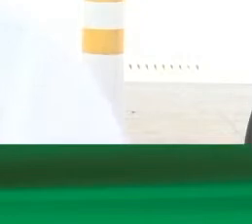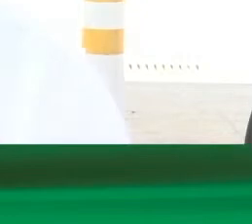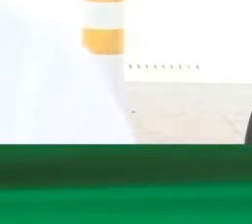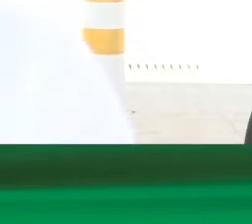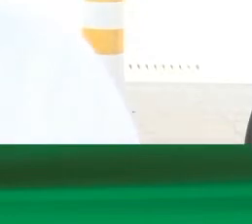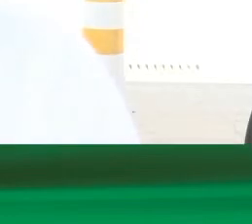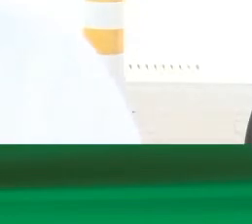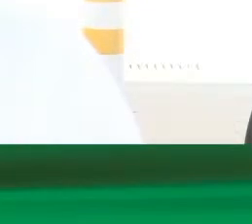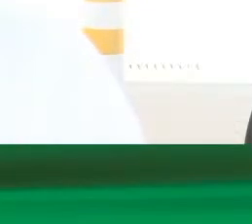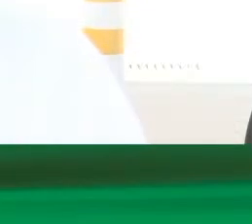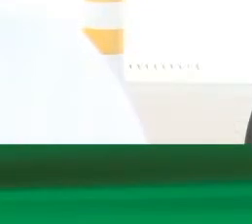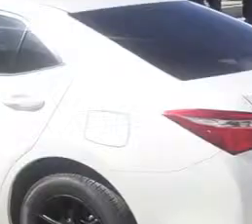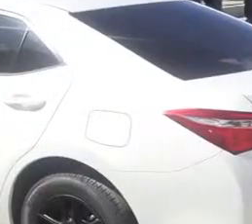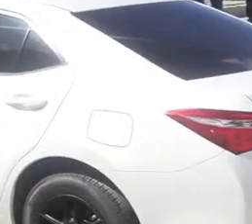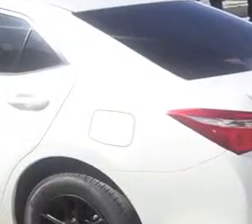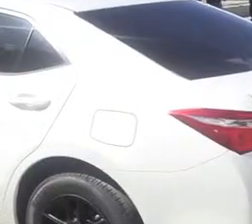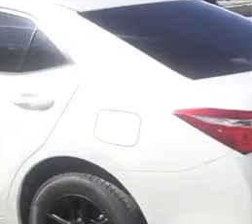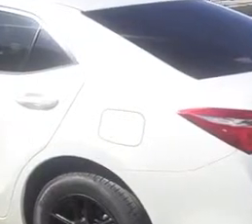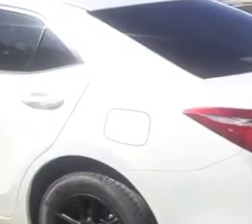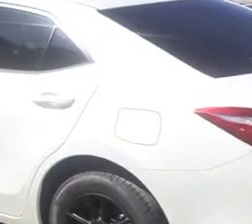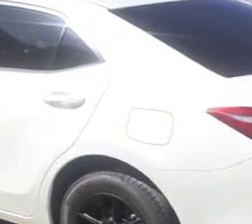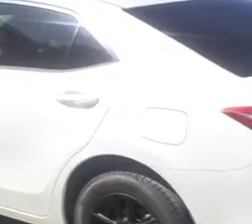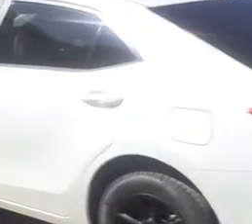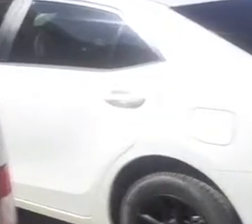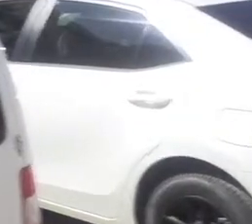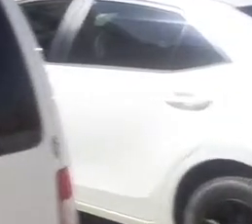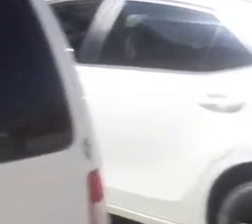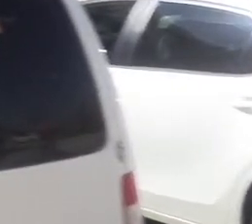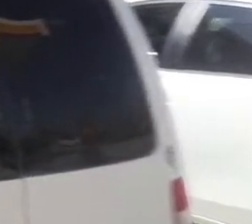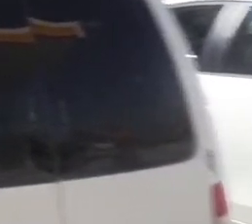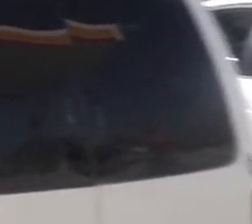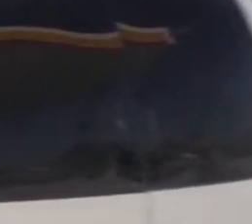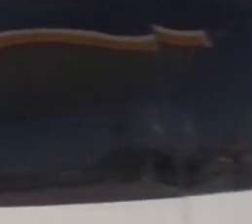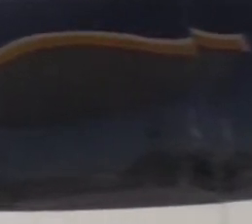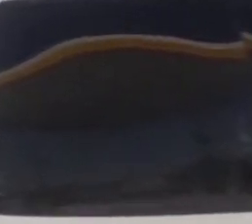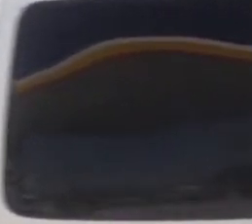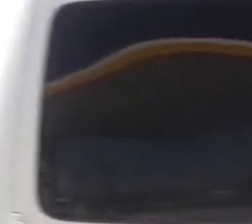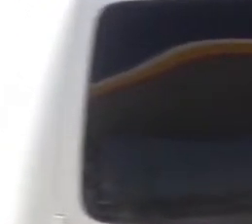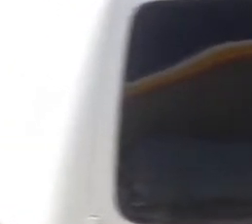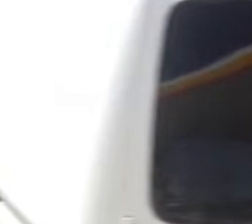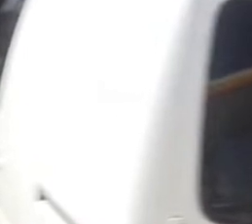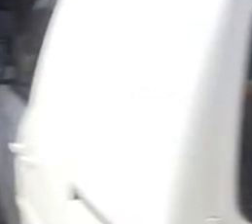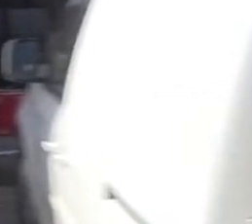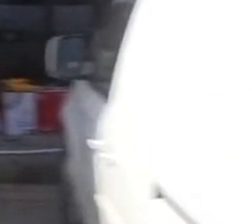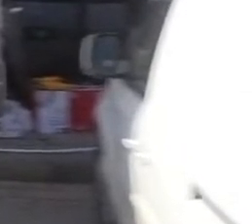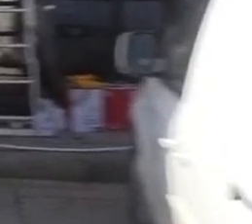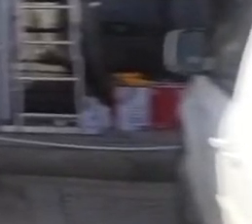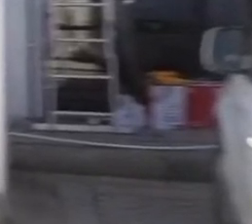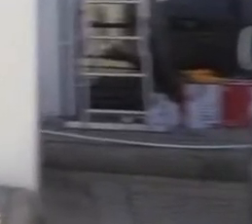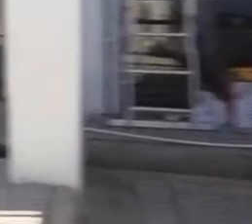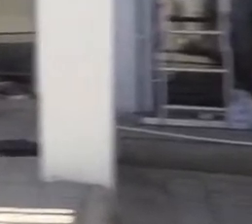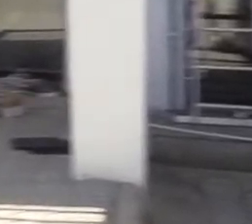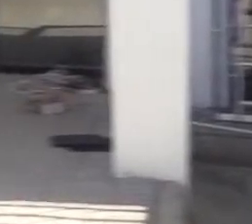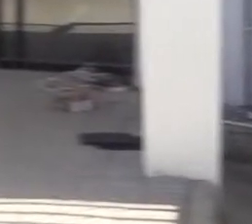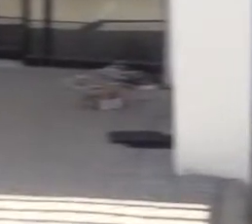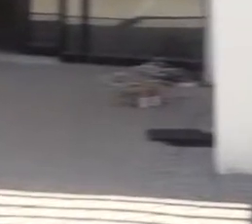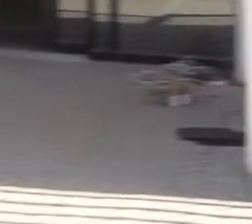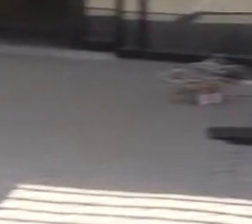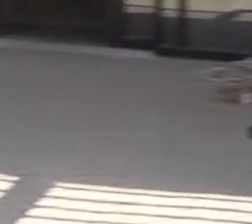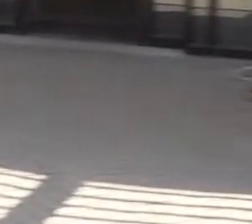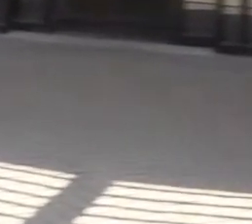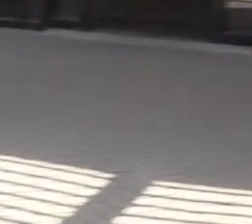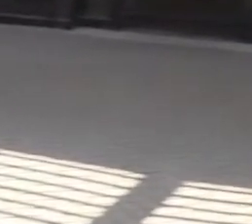mkukwana, ikhaya lam seMount Frey. Inkxaso sifumeneyo kurhulumente through isebe lakhe